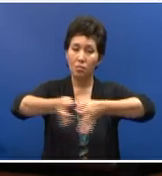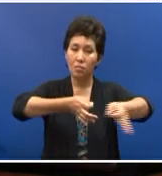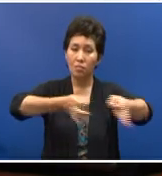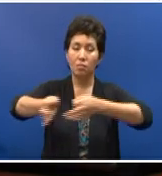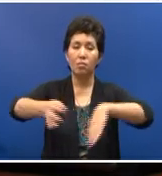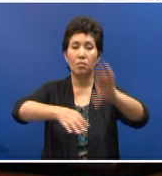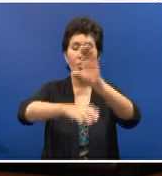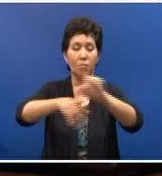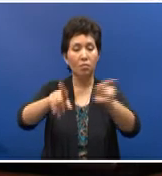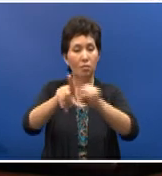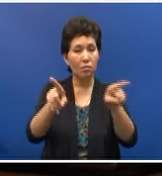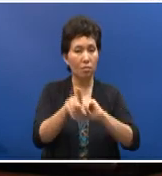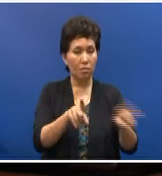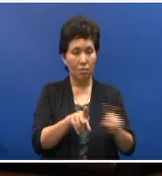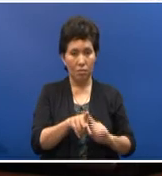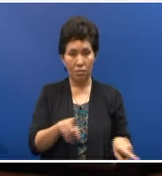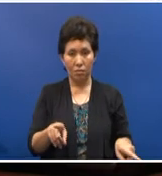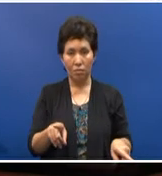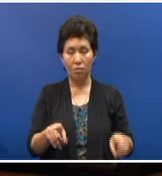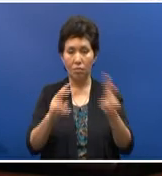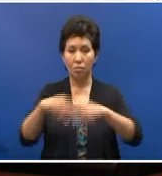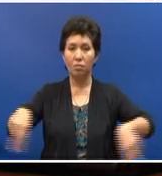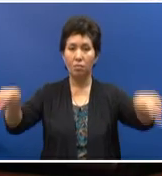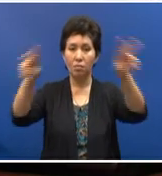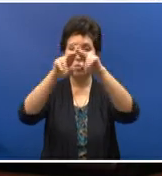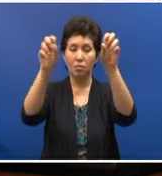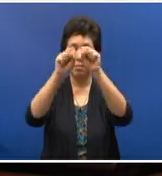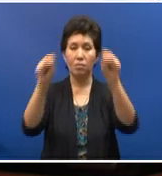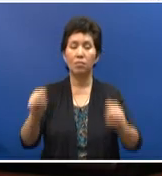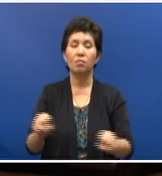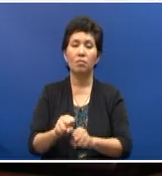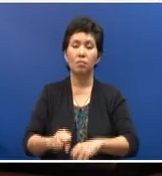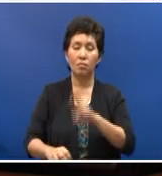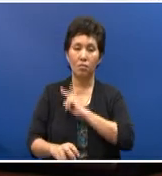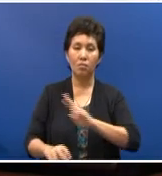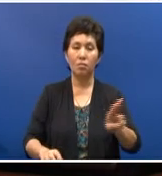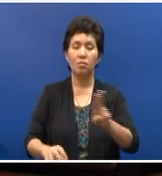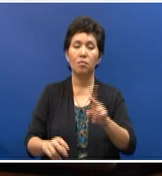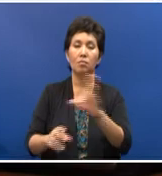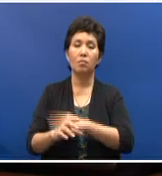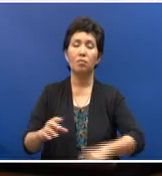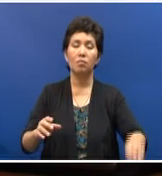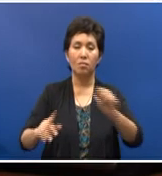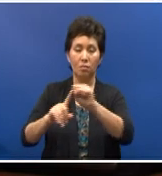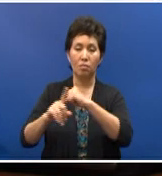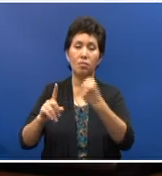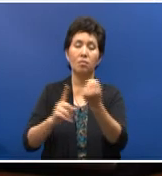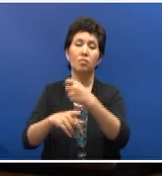cultural differences in terms of value system, okay, religion, kinships, and also social